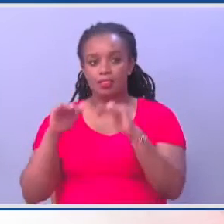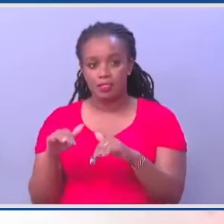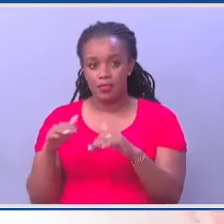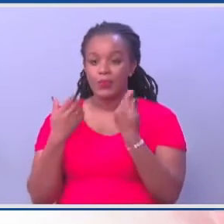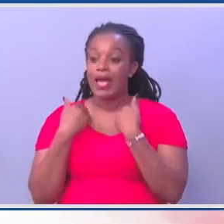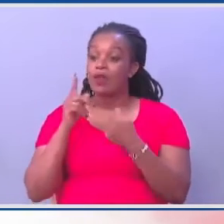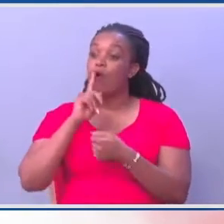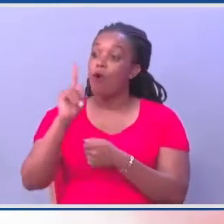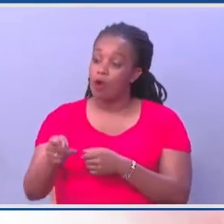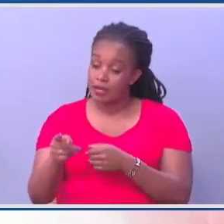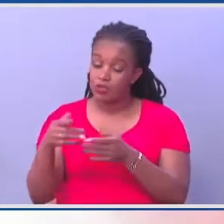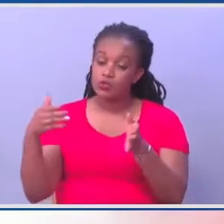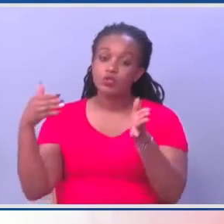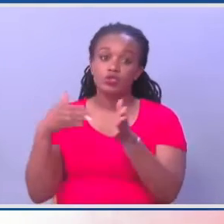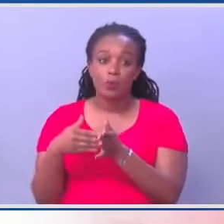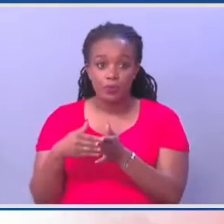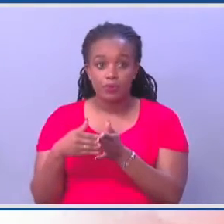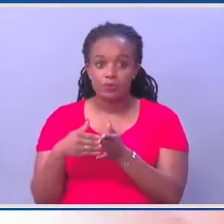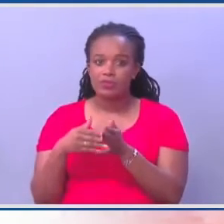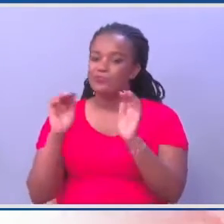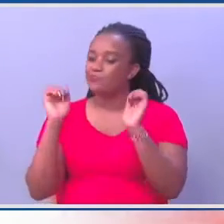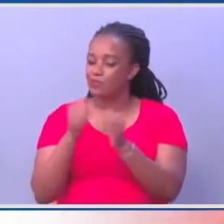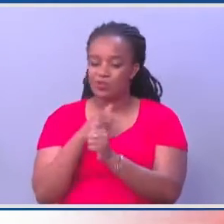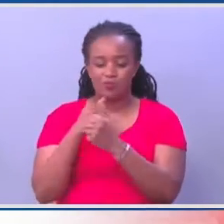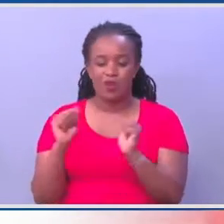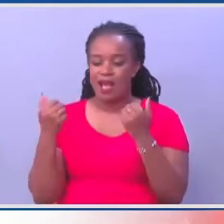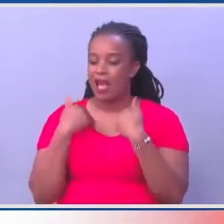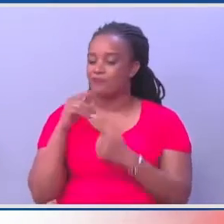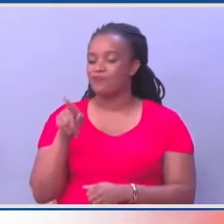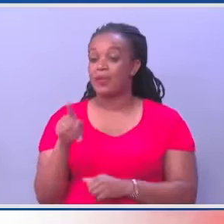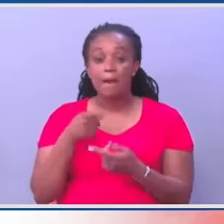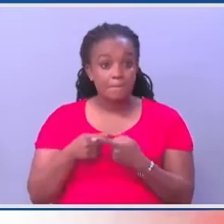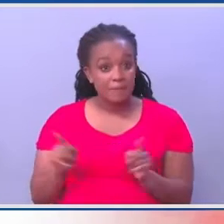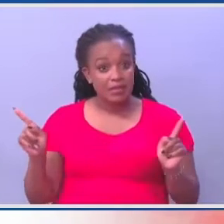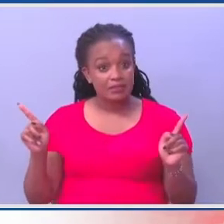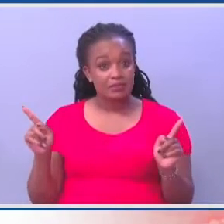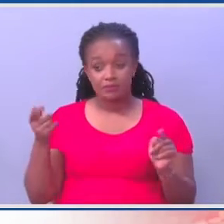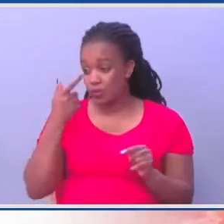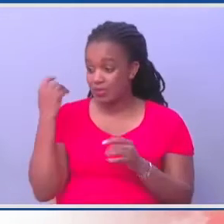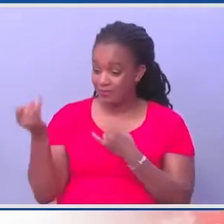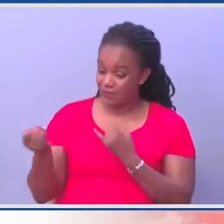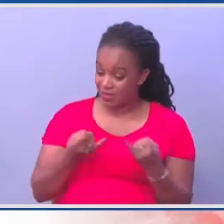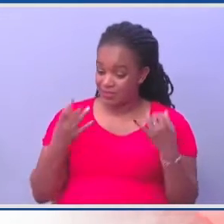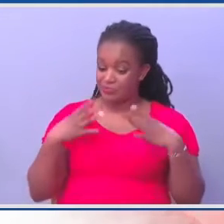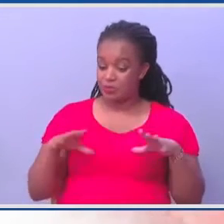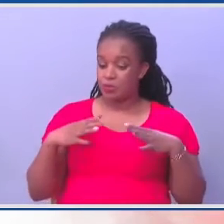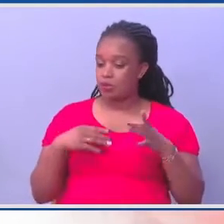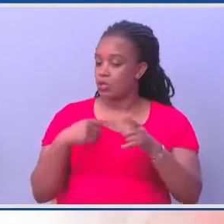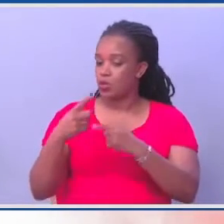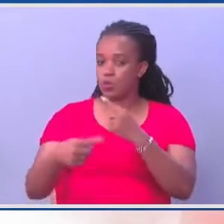order stopping it. So he could not have it. But since he had invited people, he went ahead to have